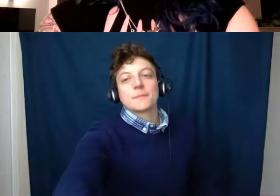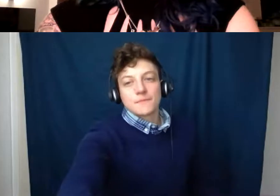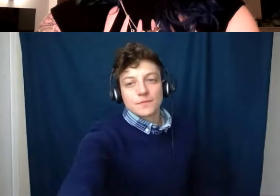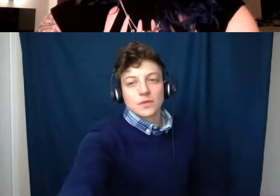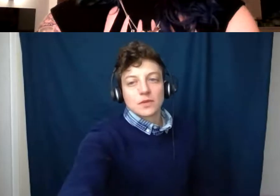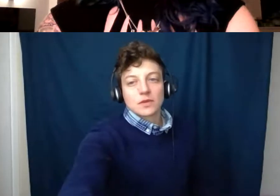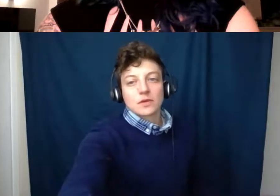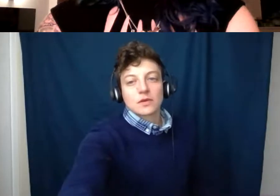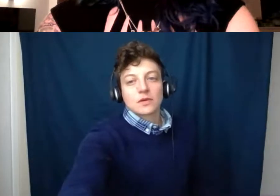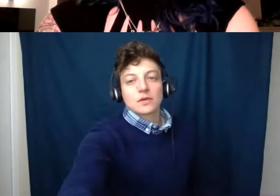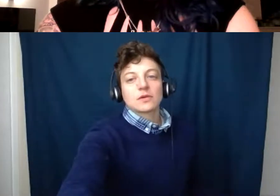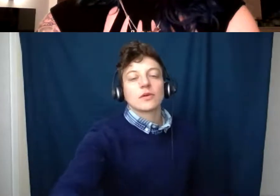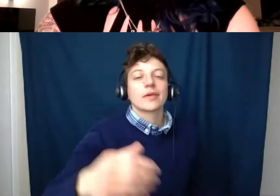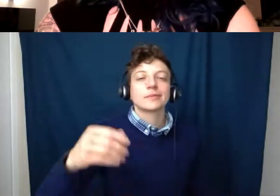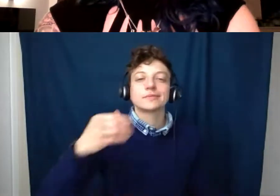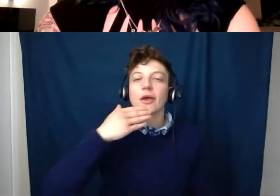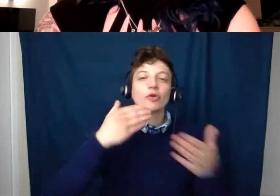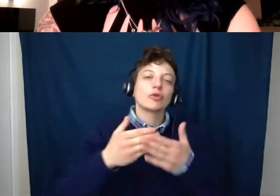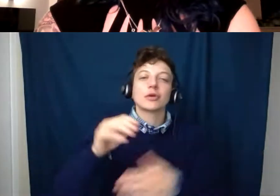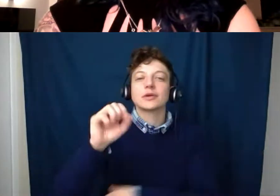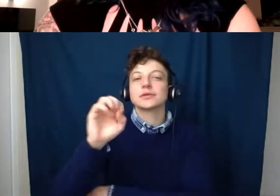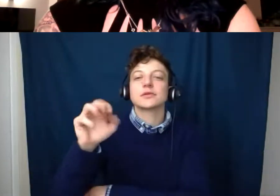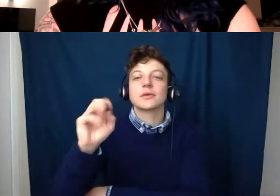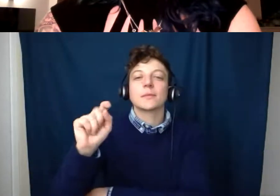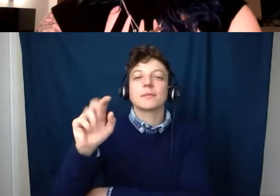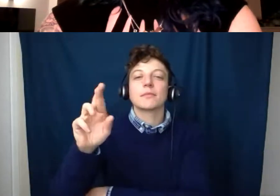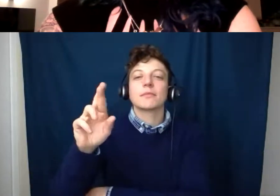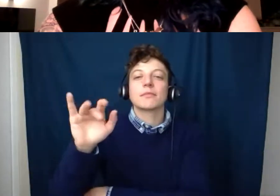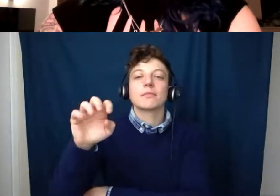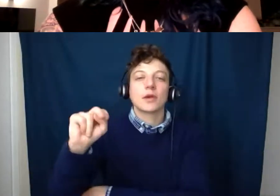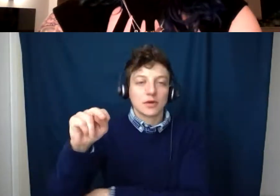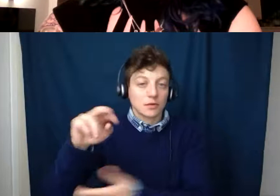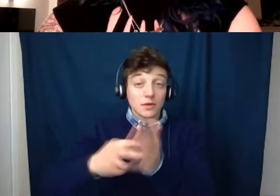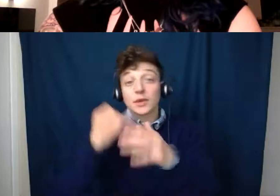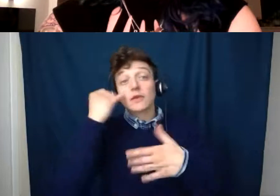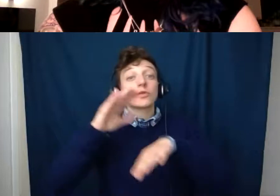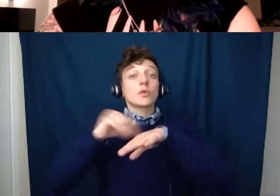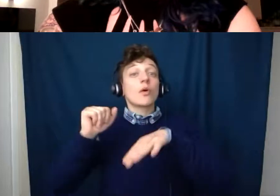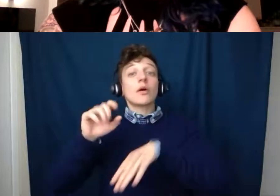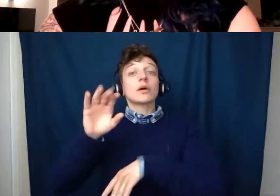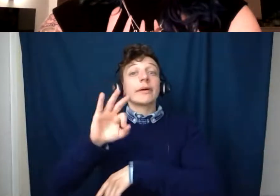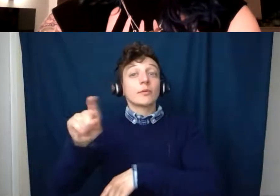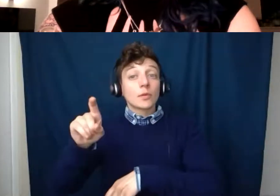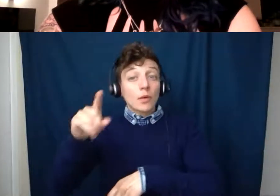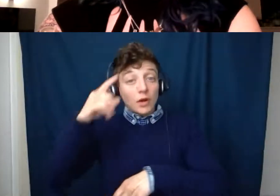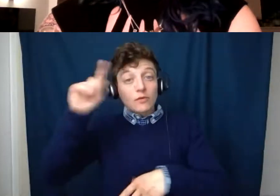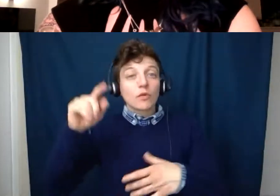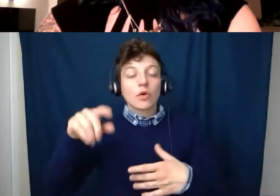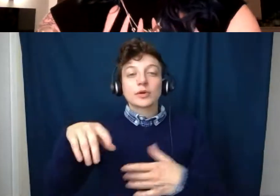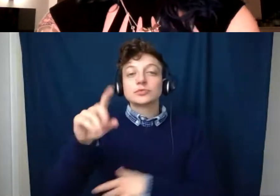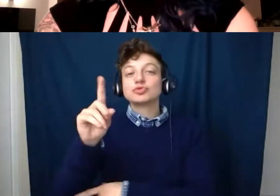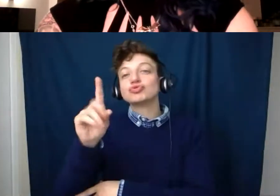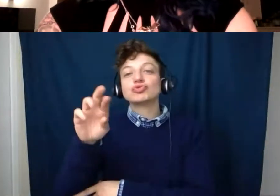911 about, using drugs or anything related to drug use, either you or